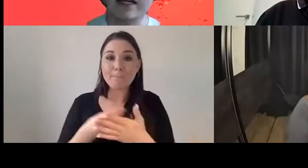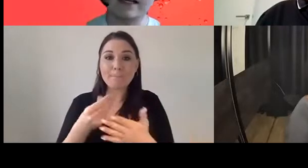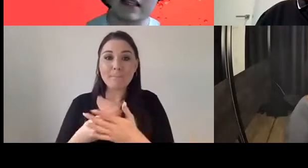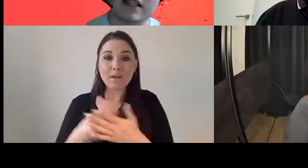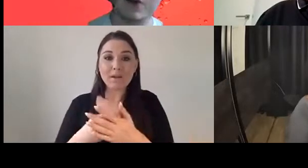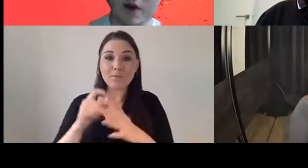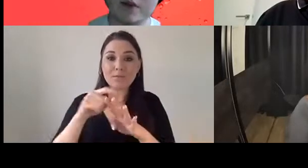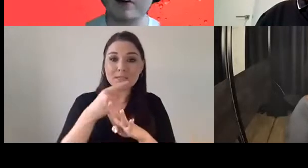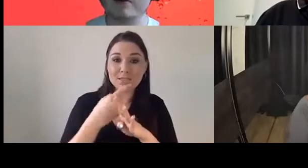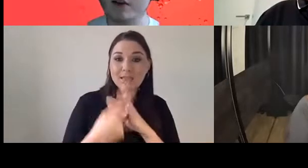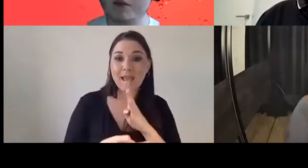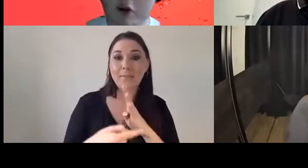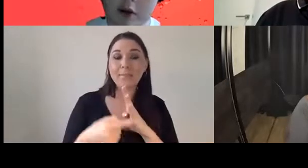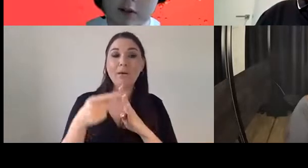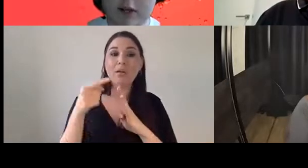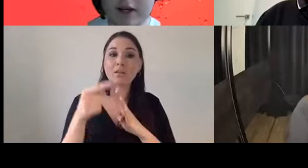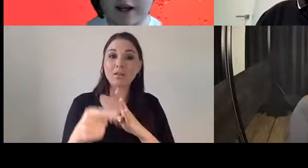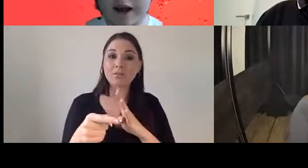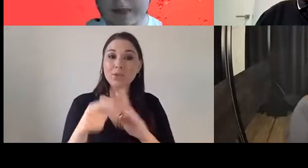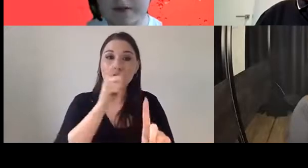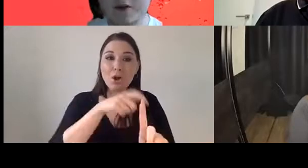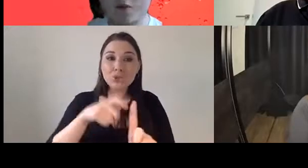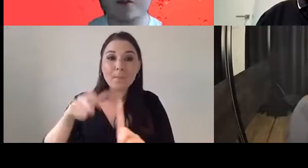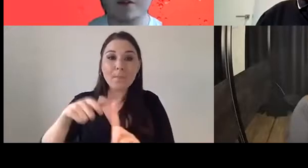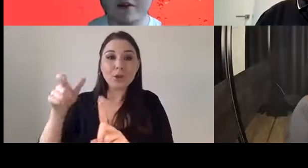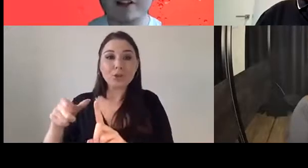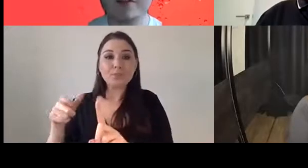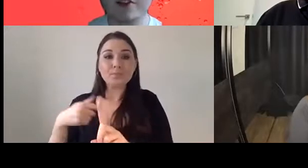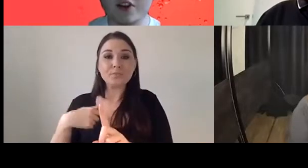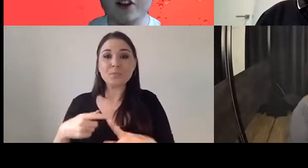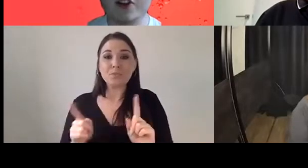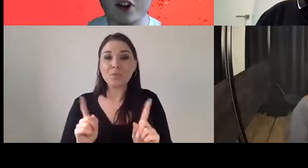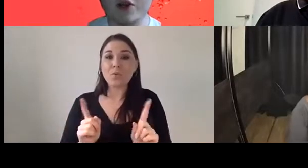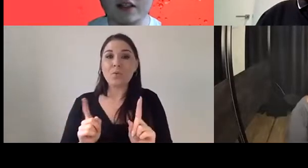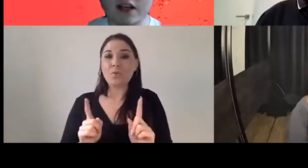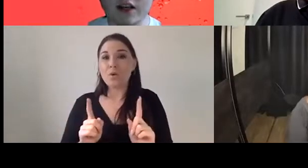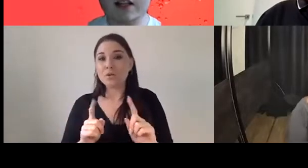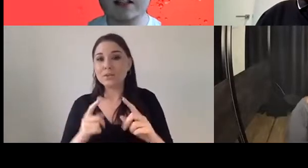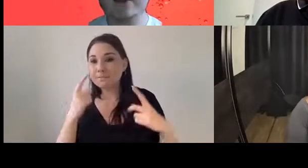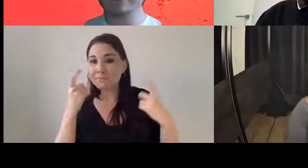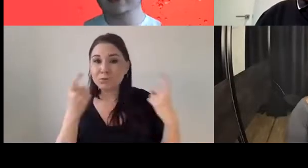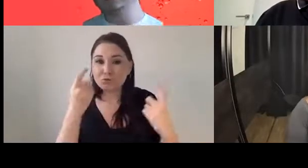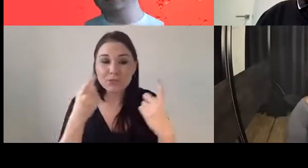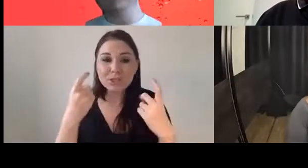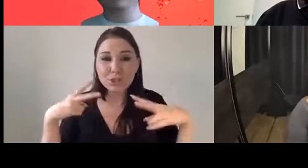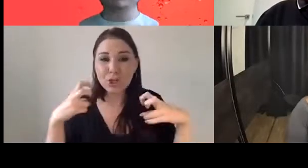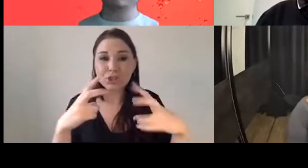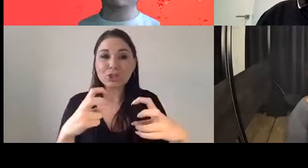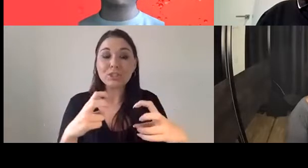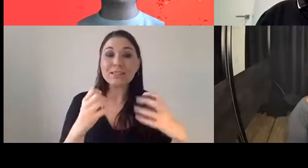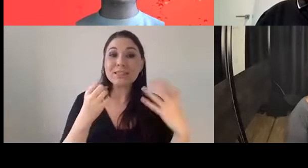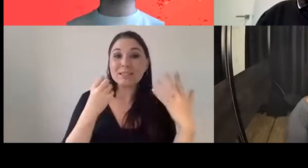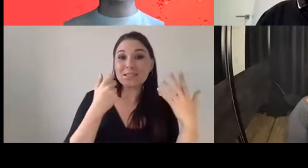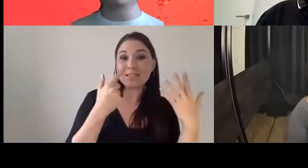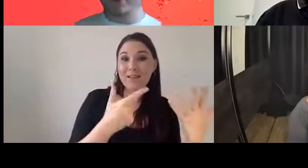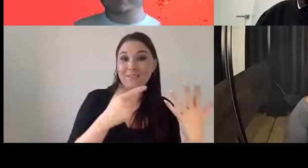sort of inaccessible websites and products. And so what sort of recent research has shown is that 7 in 10 disabled customers said